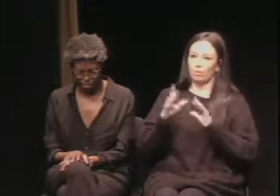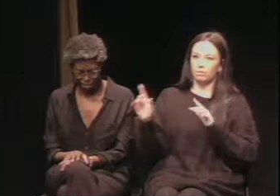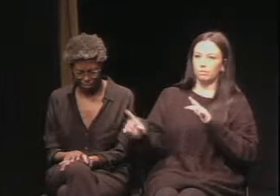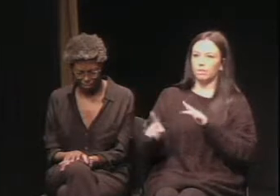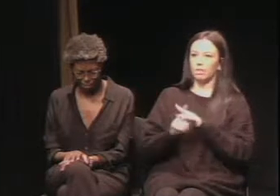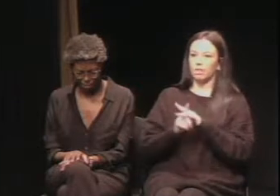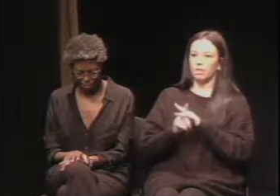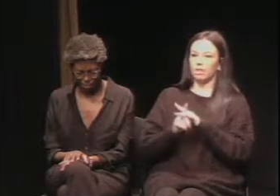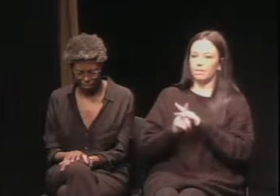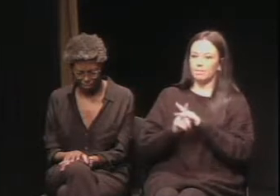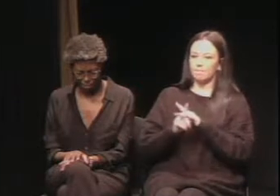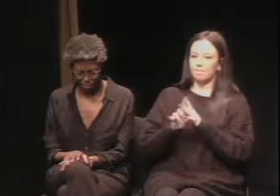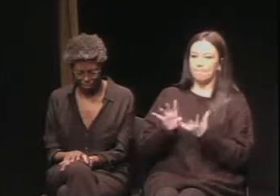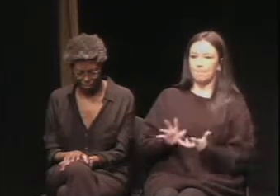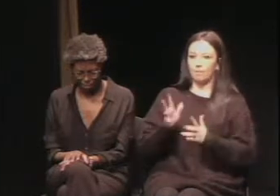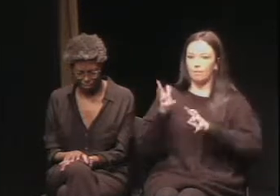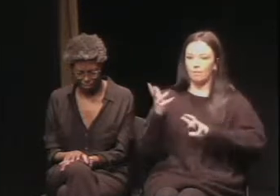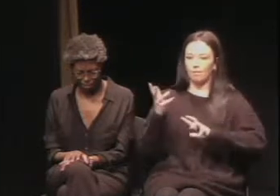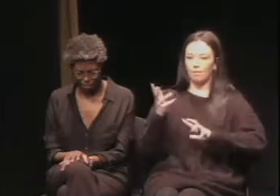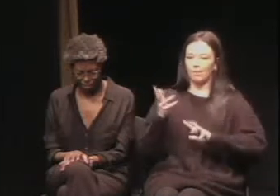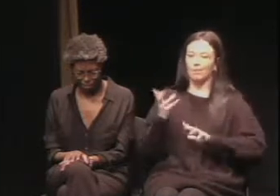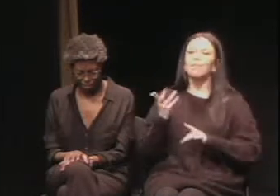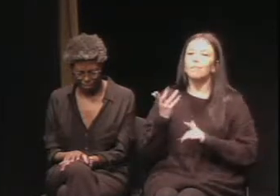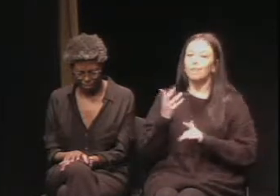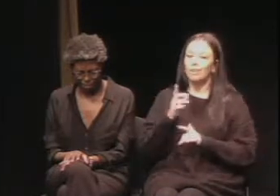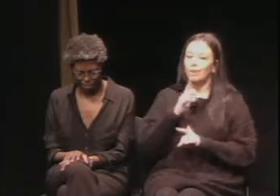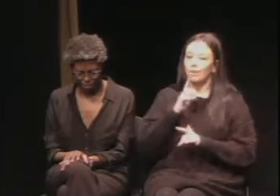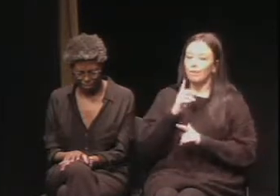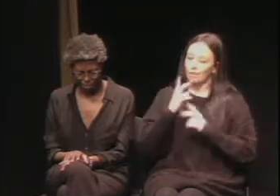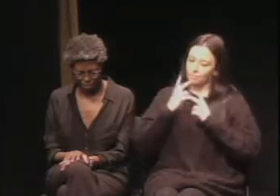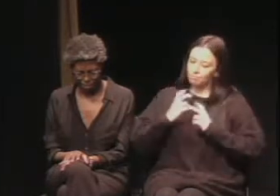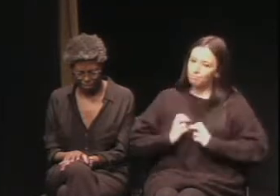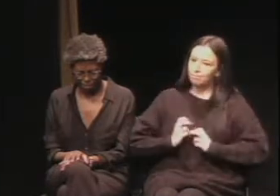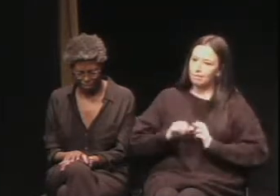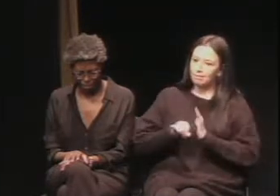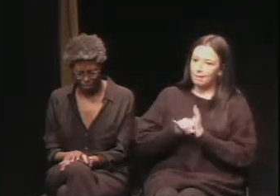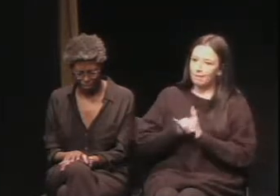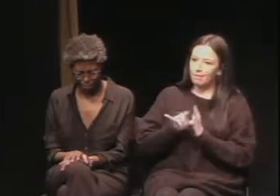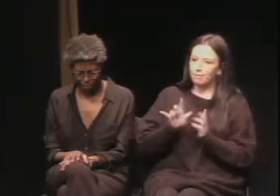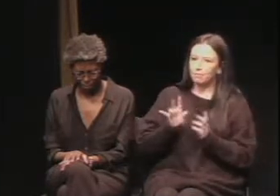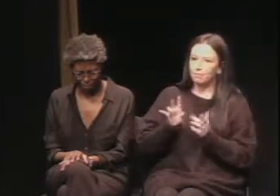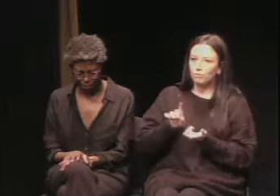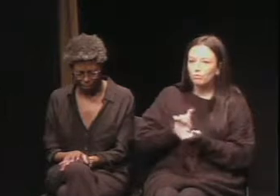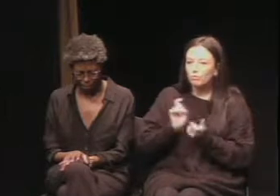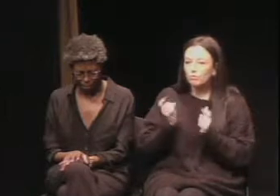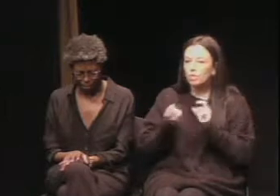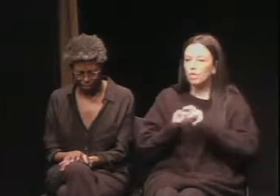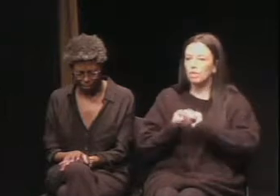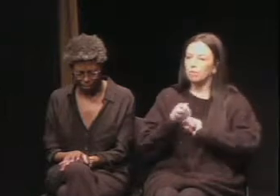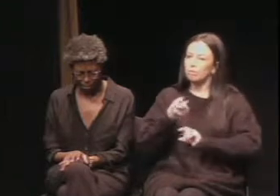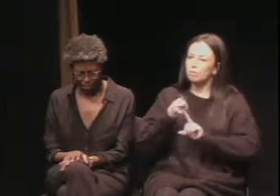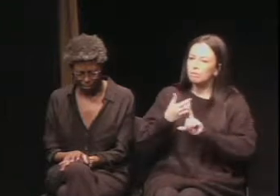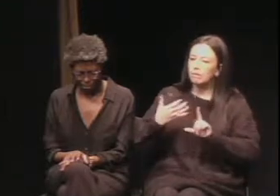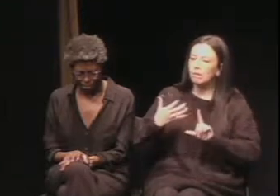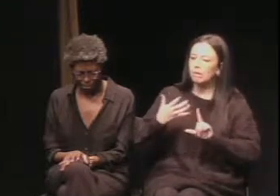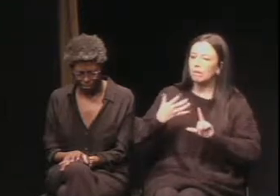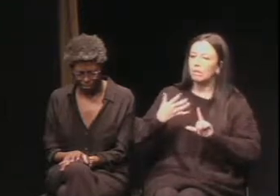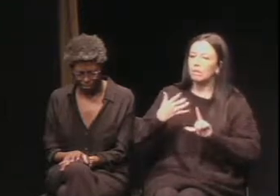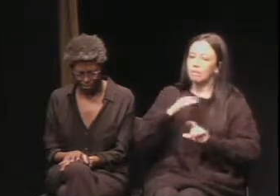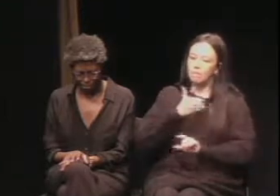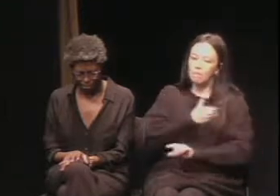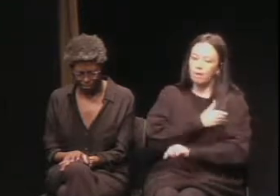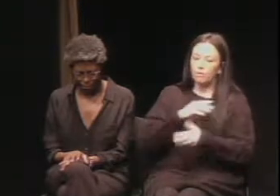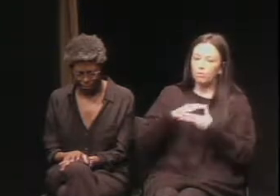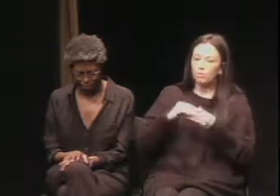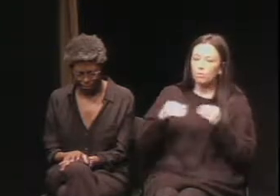of shakes all of that up and rattles that. So I kind of wanted you to expand a bit on the power of stories, how